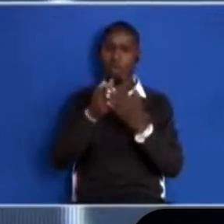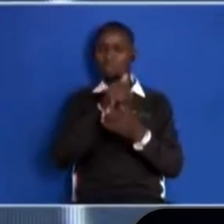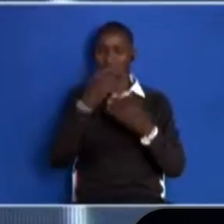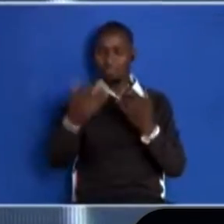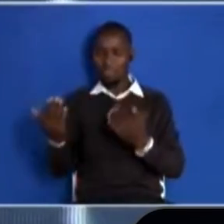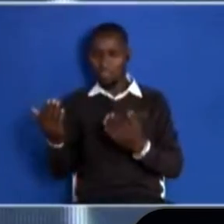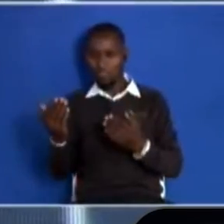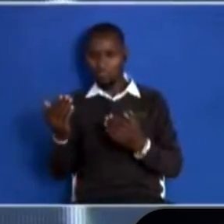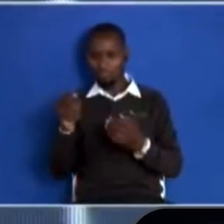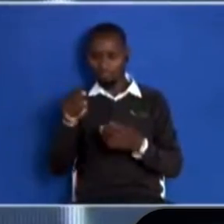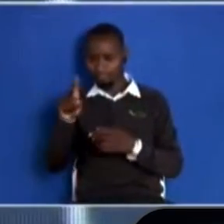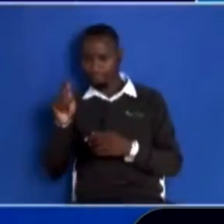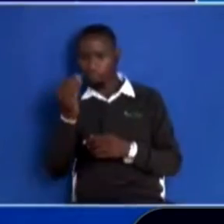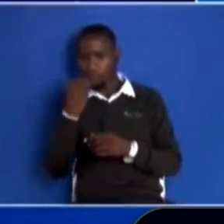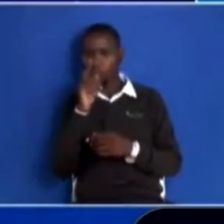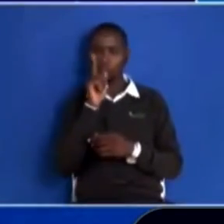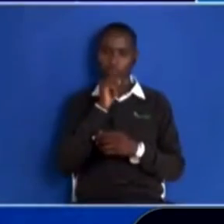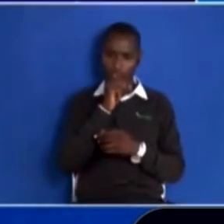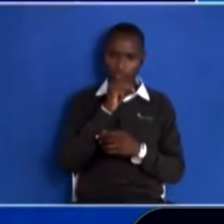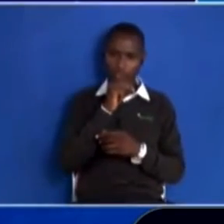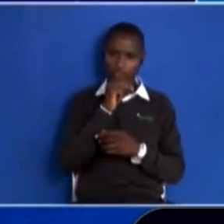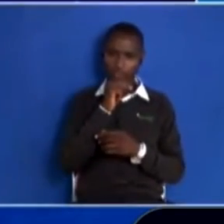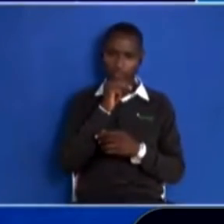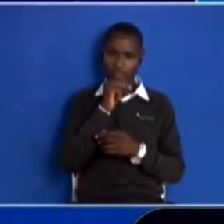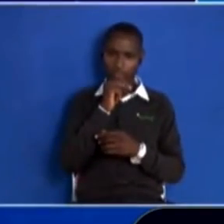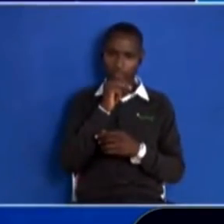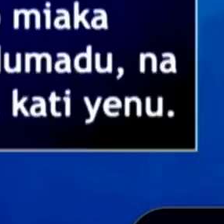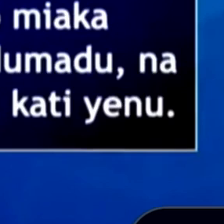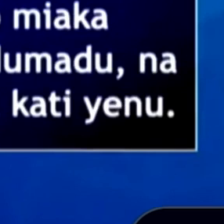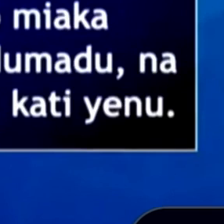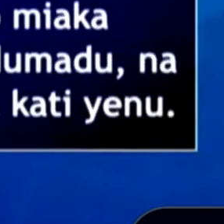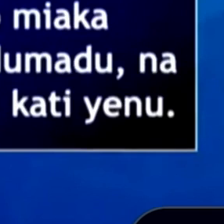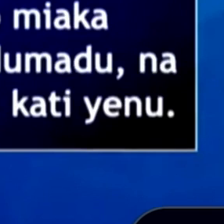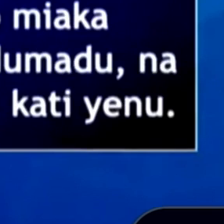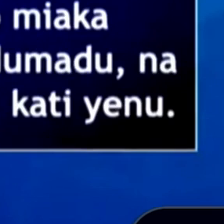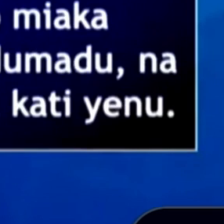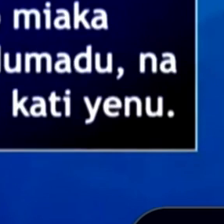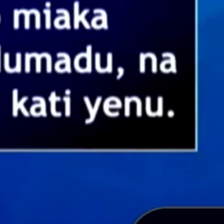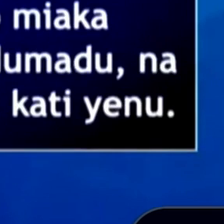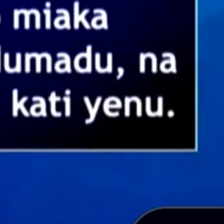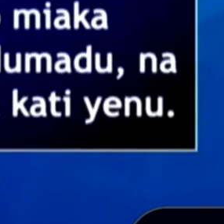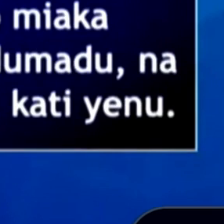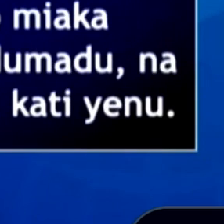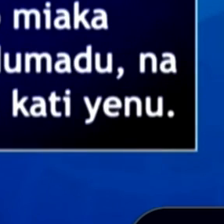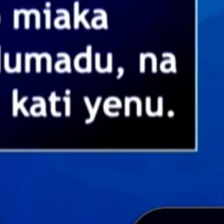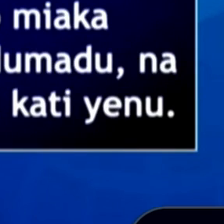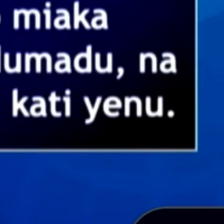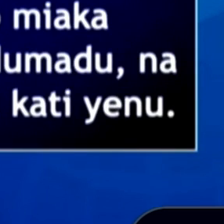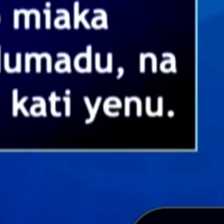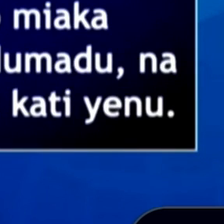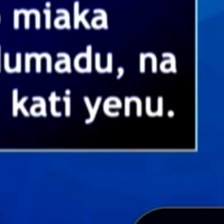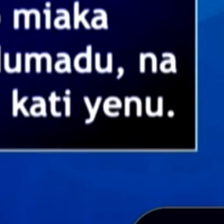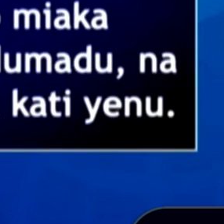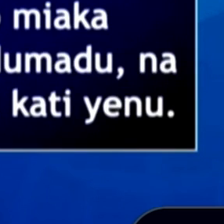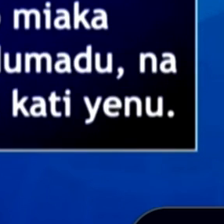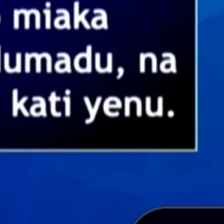eaten, miaka ambayo inge walikula, the cankerworm, wale inge, the caterpillar, wale